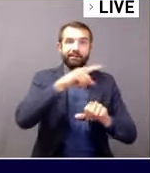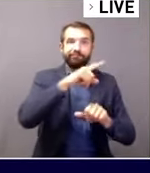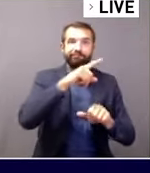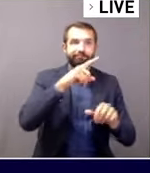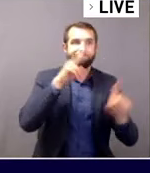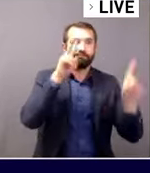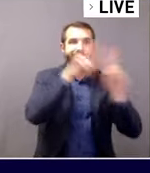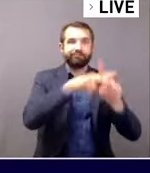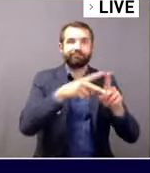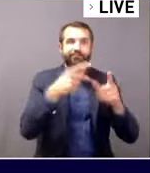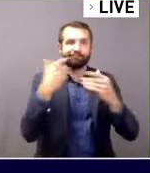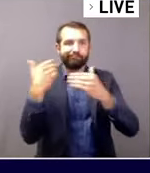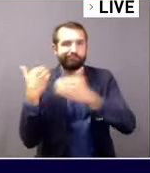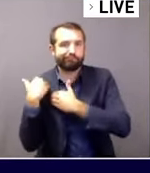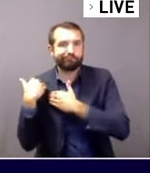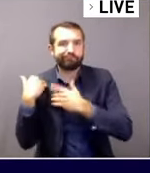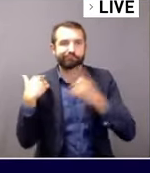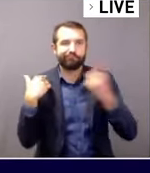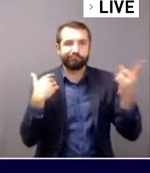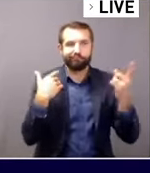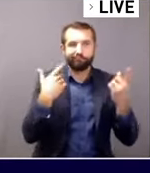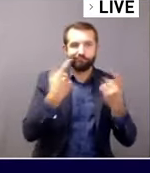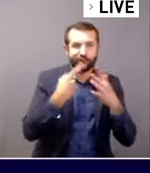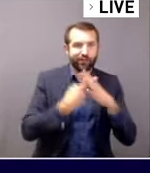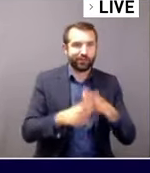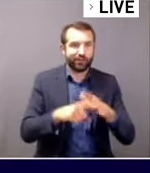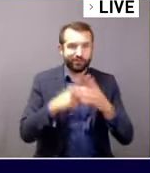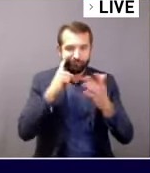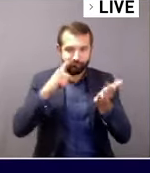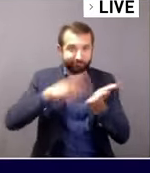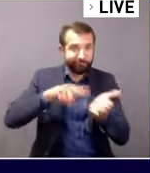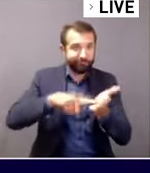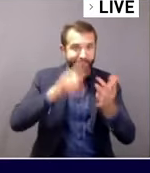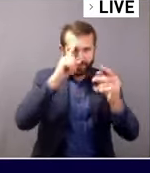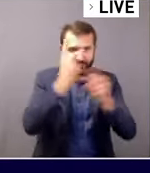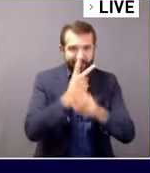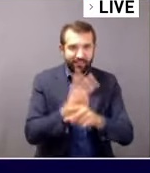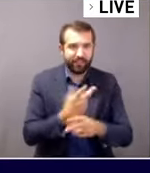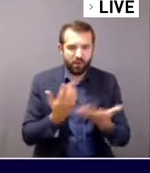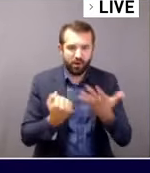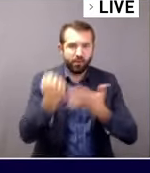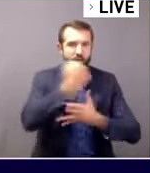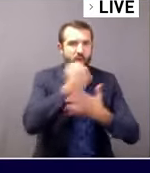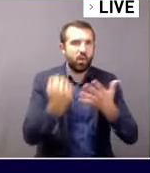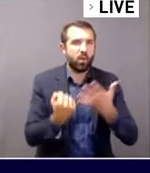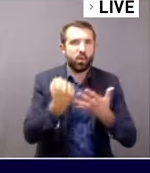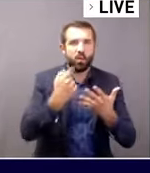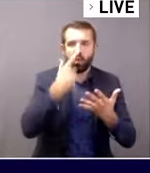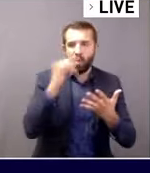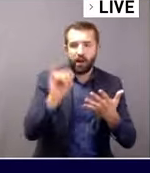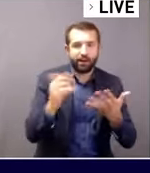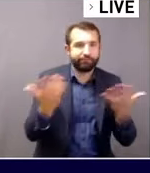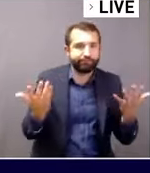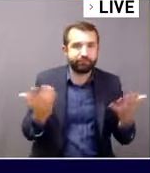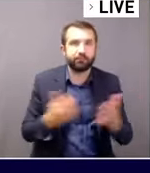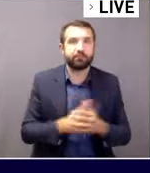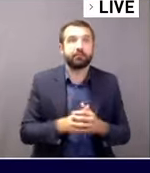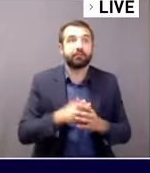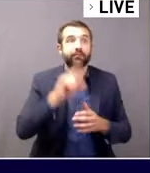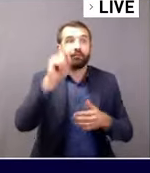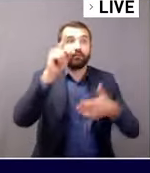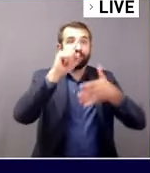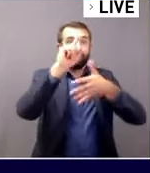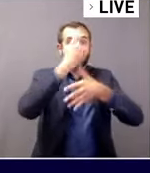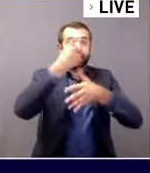at least kick off the conversation about that prioritization system, scheme, ordering that you noted.